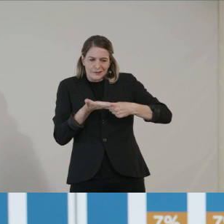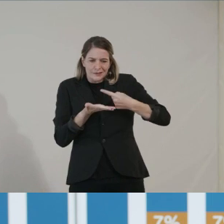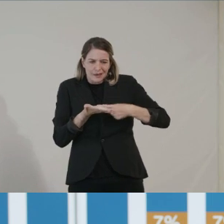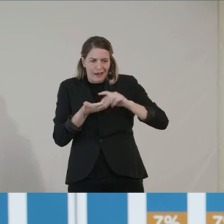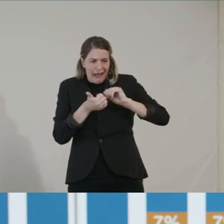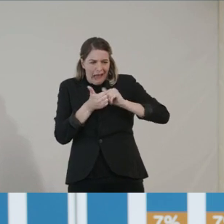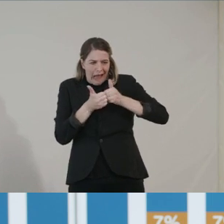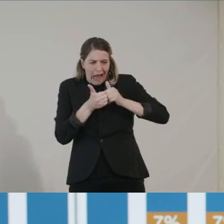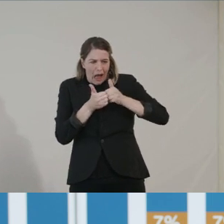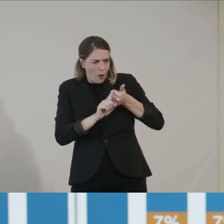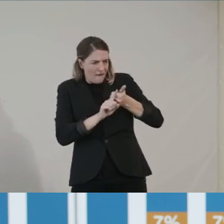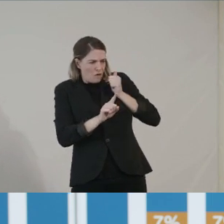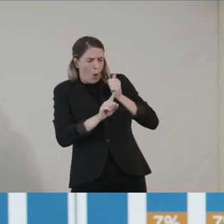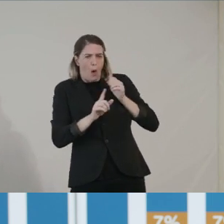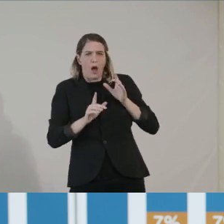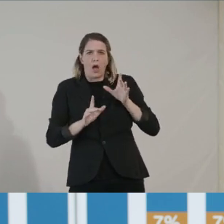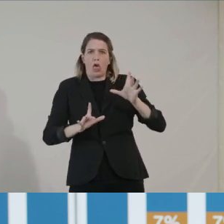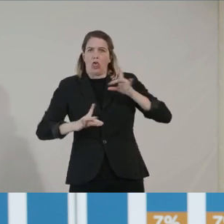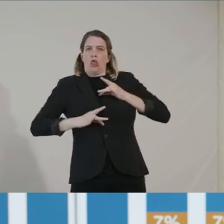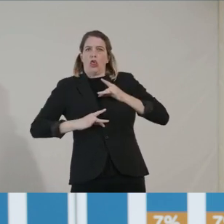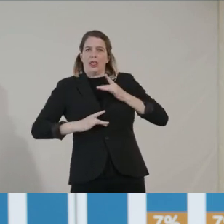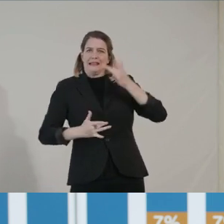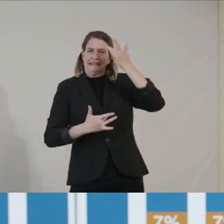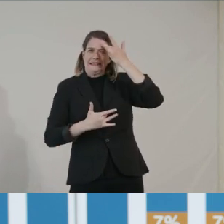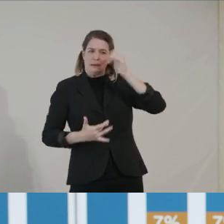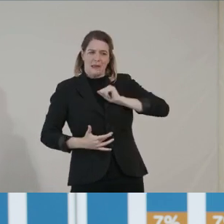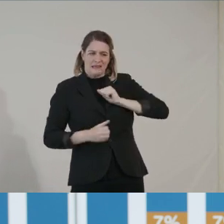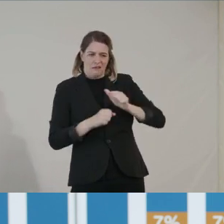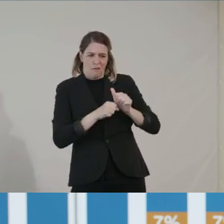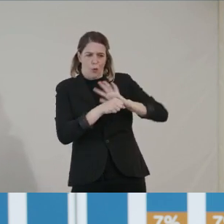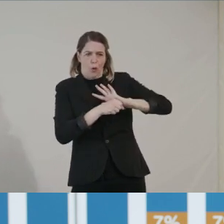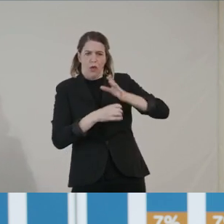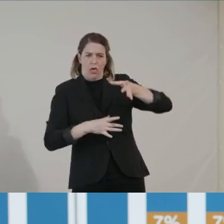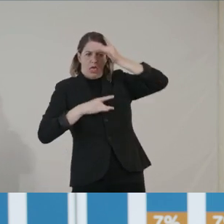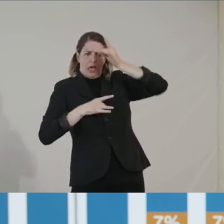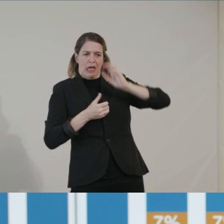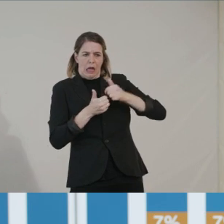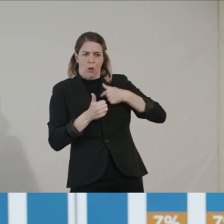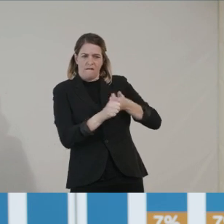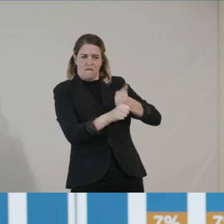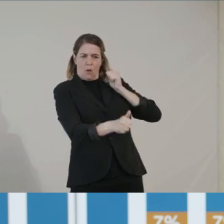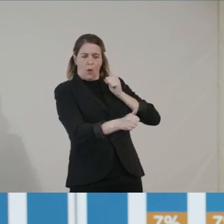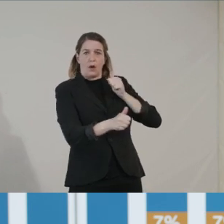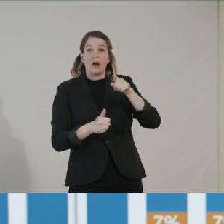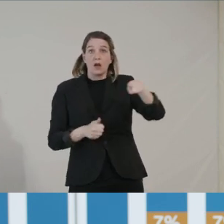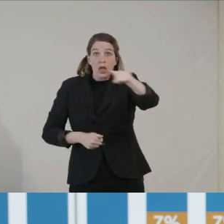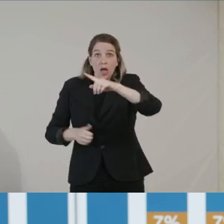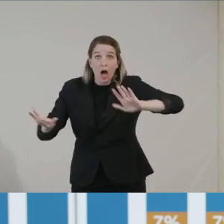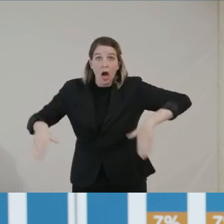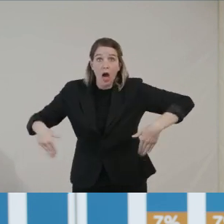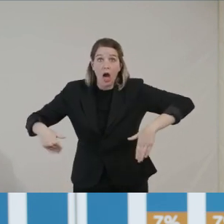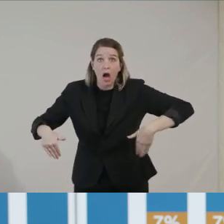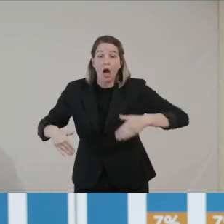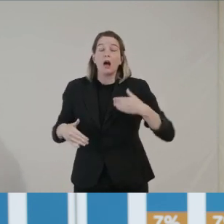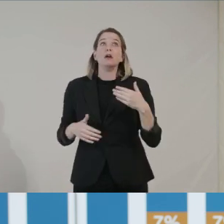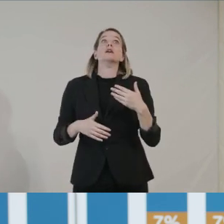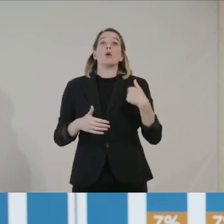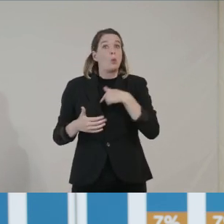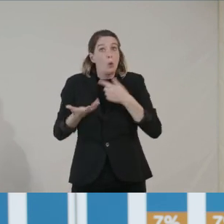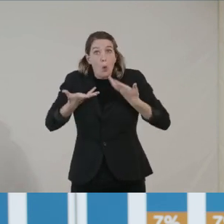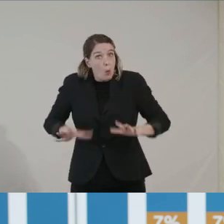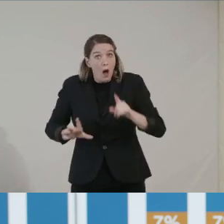haven't contracted COVID-19 yet, we don't want you to contract it. And your decisions can weigh on what